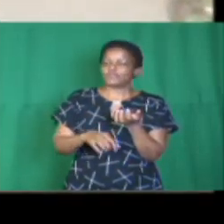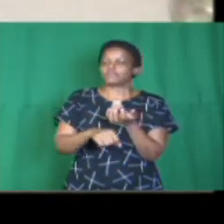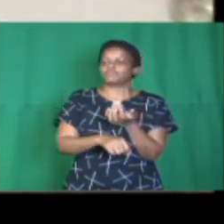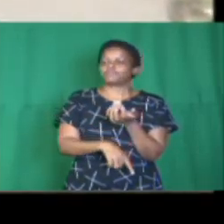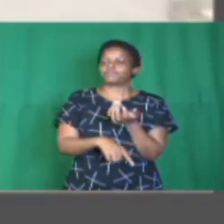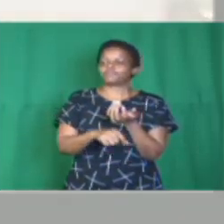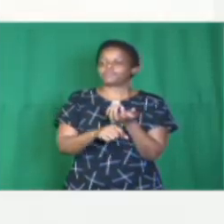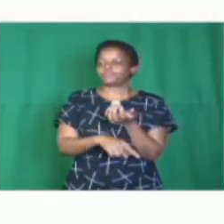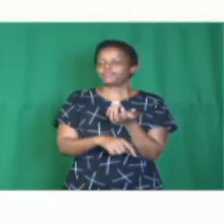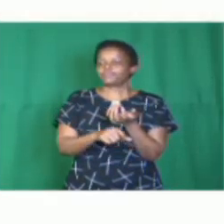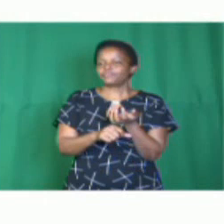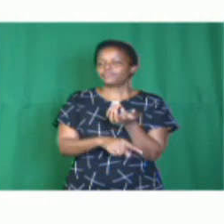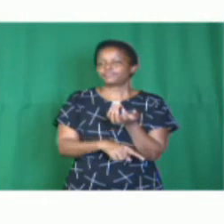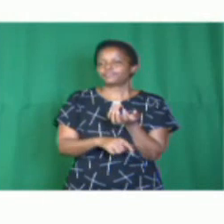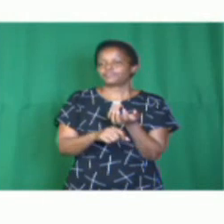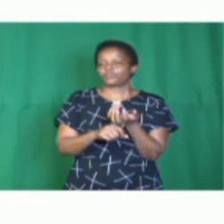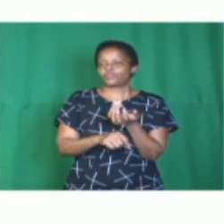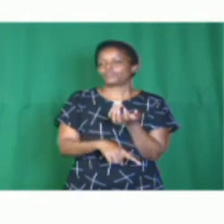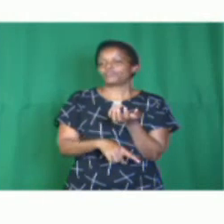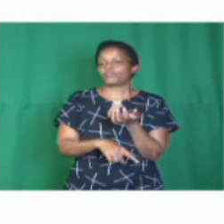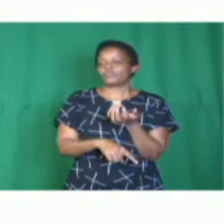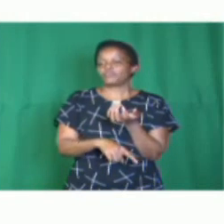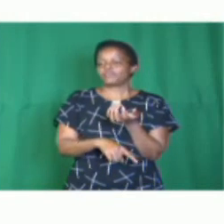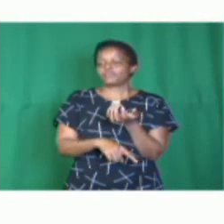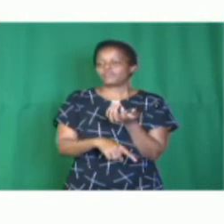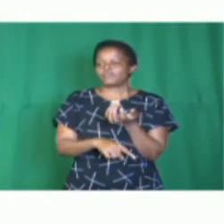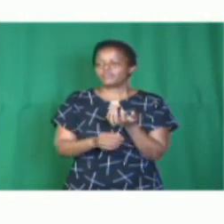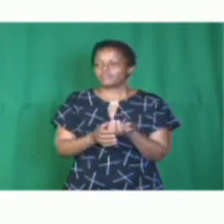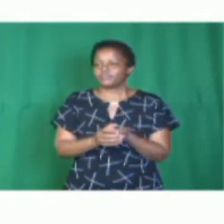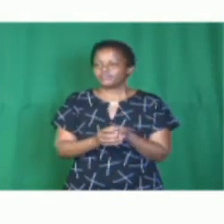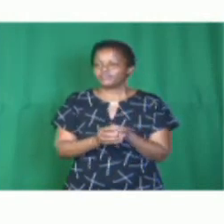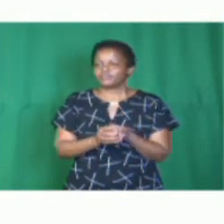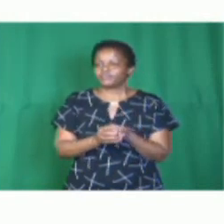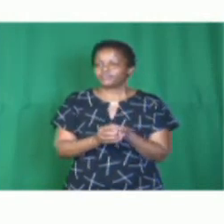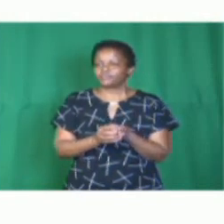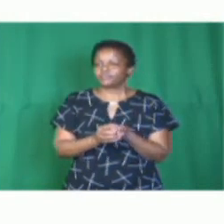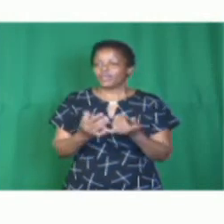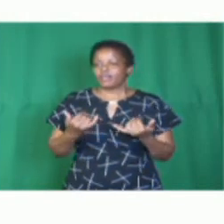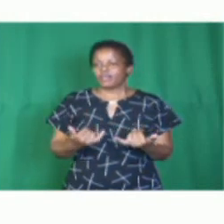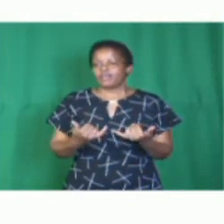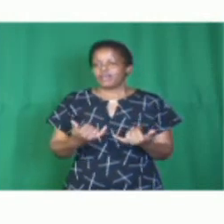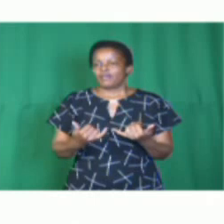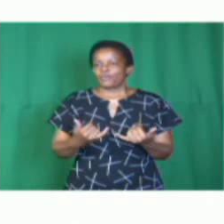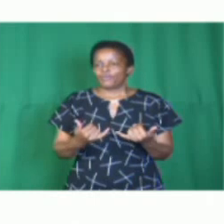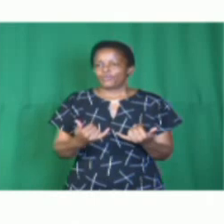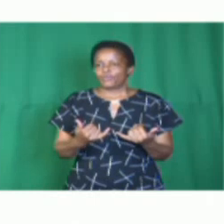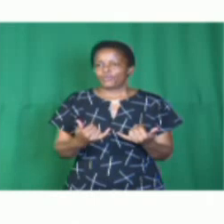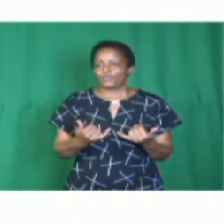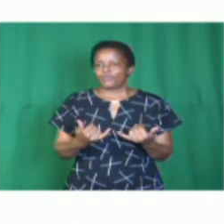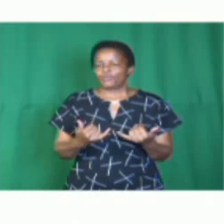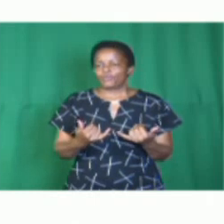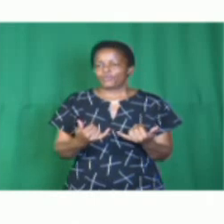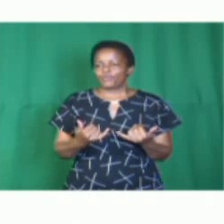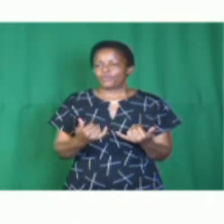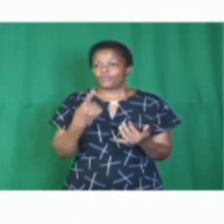the conical flask, dear learners. So now, dear learners, we are now